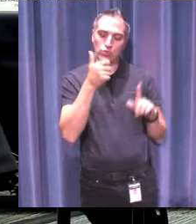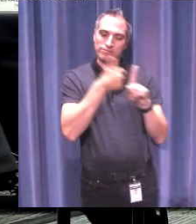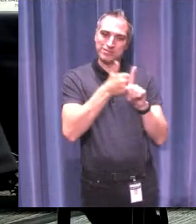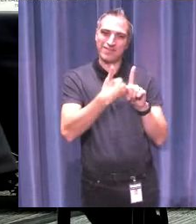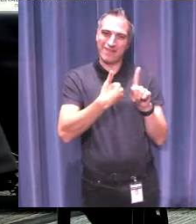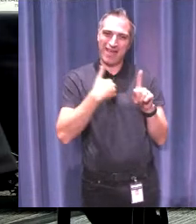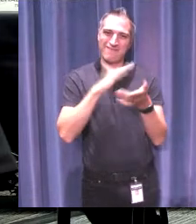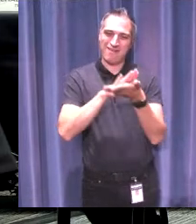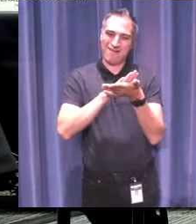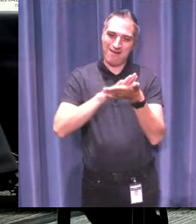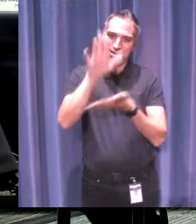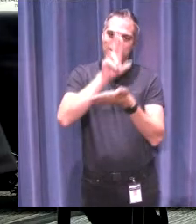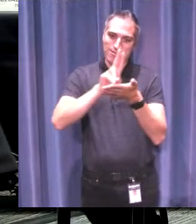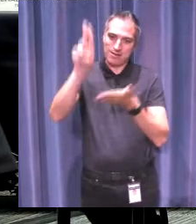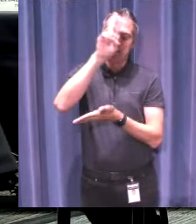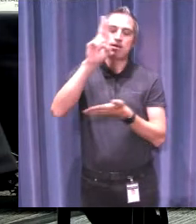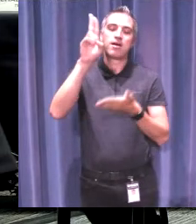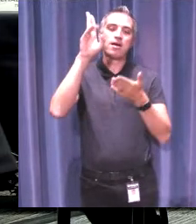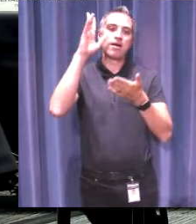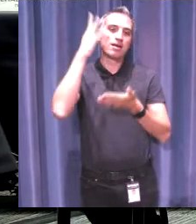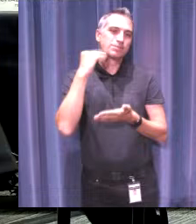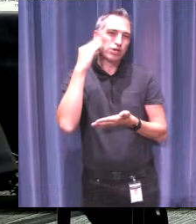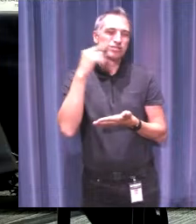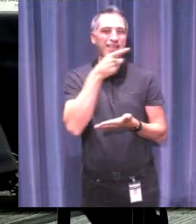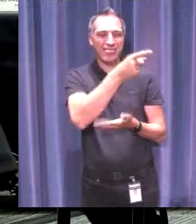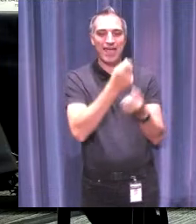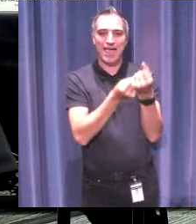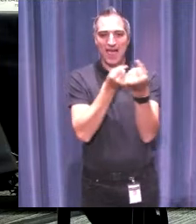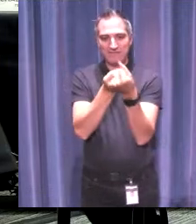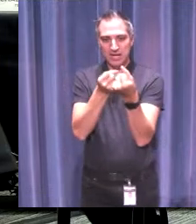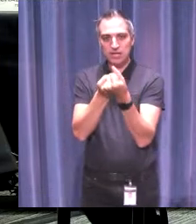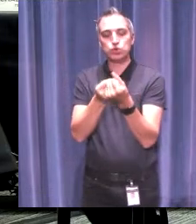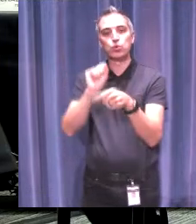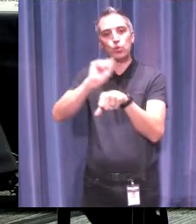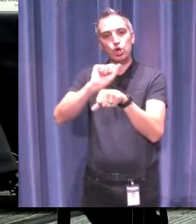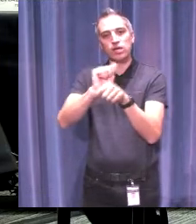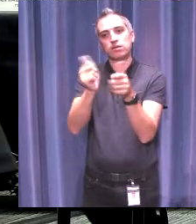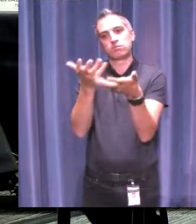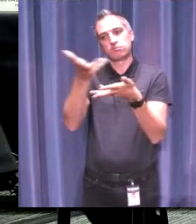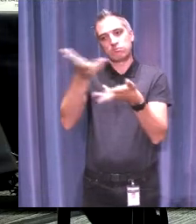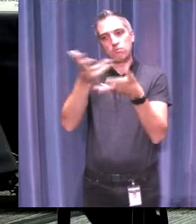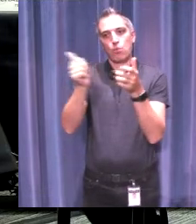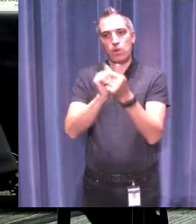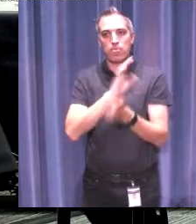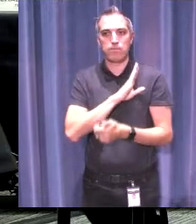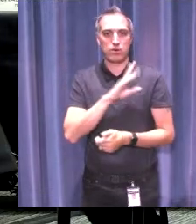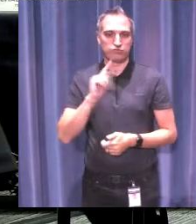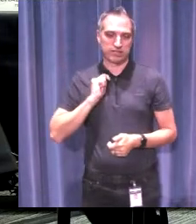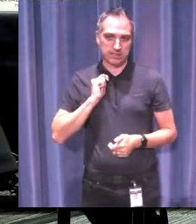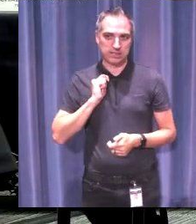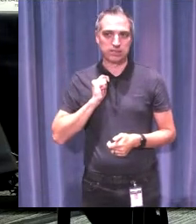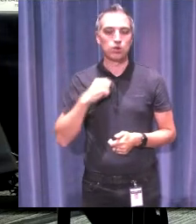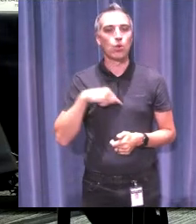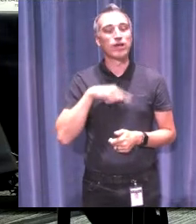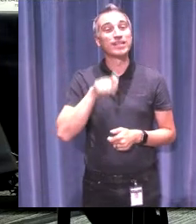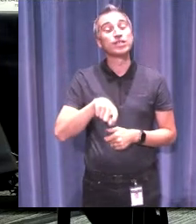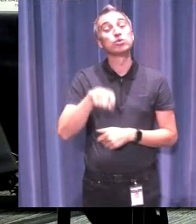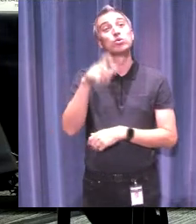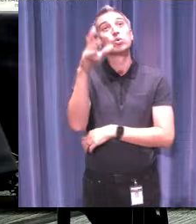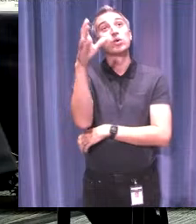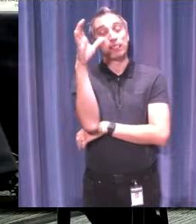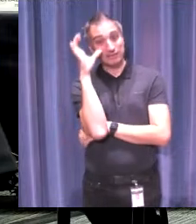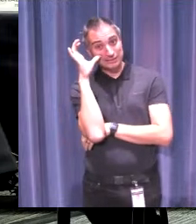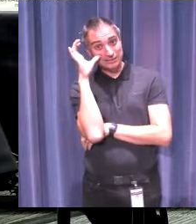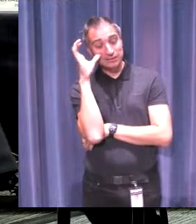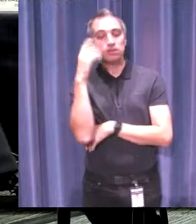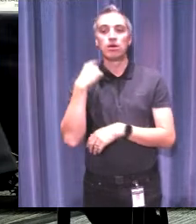experience, because they are ultimately the advocate in working with the Board of Trustees. So I think that we need to listen.